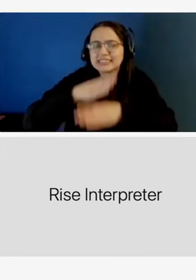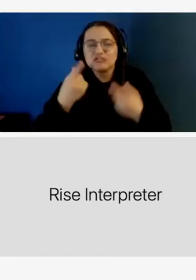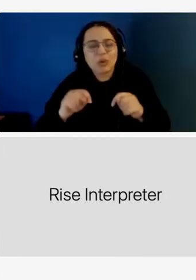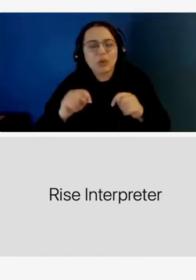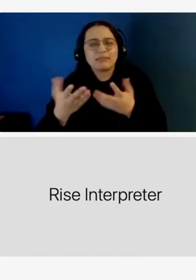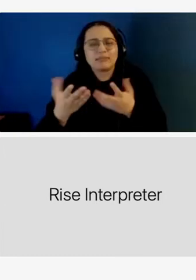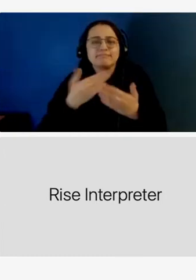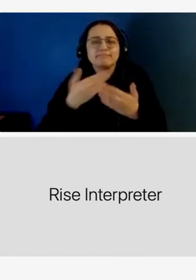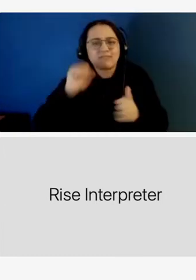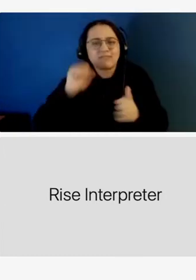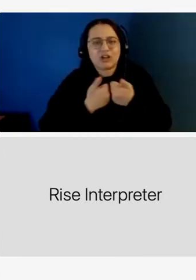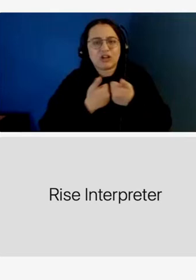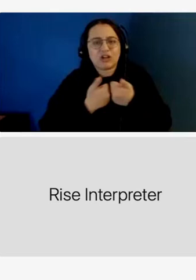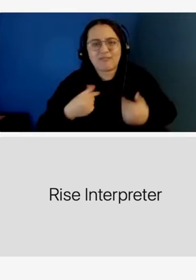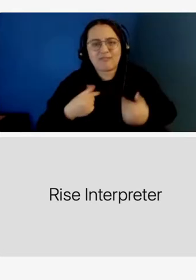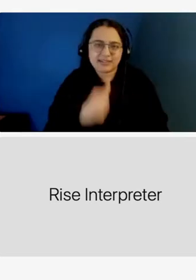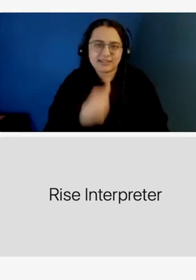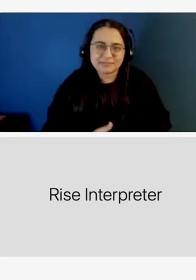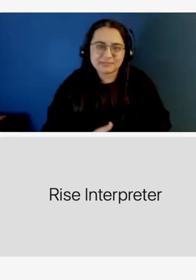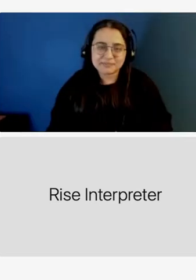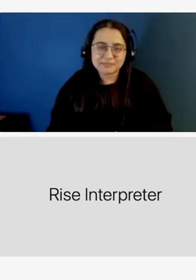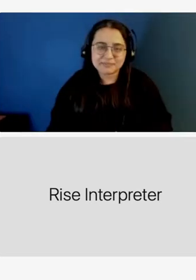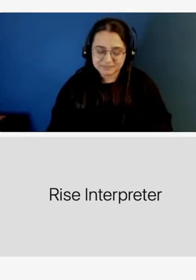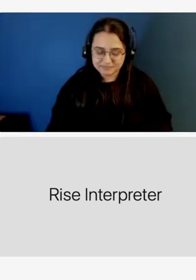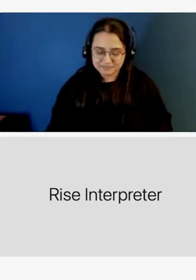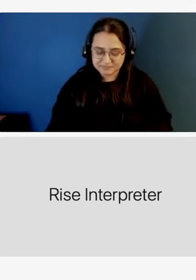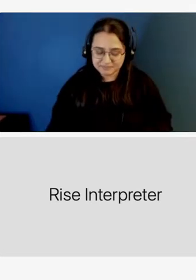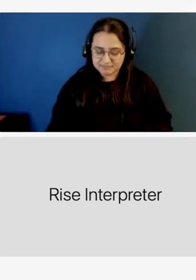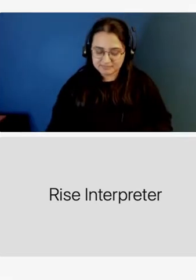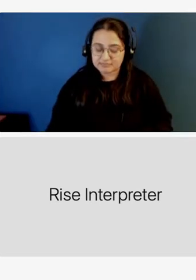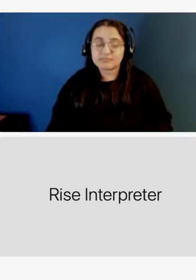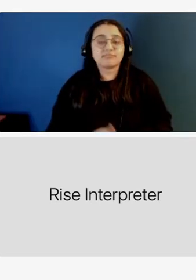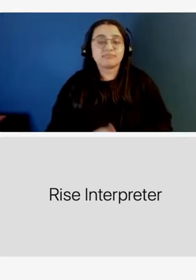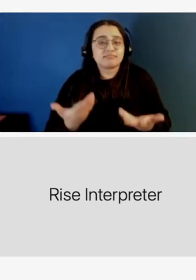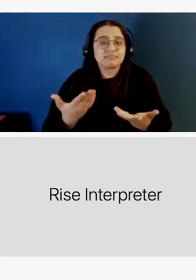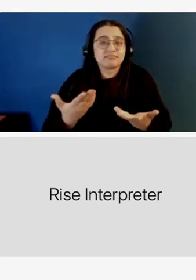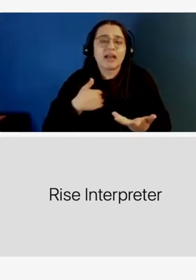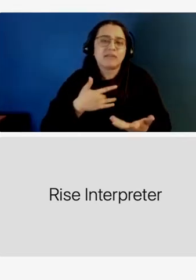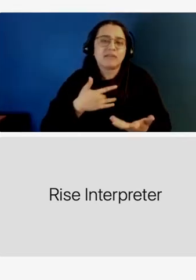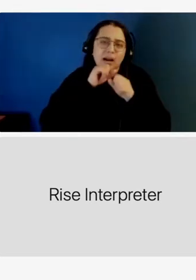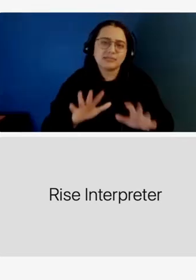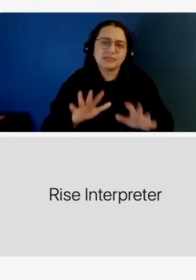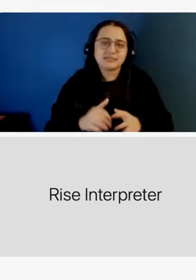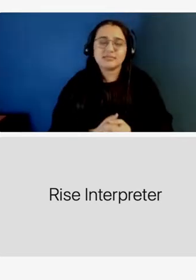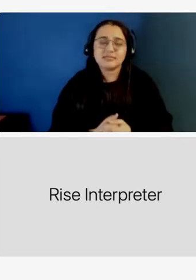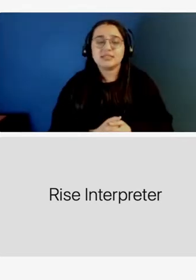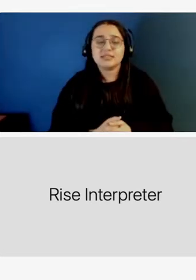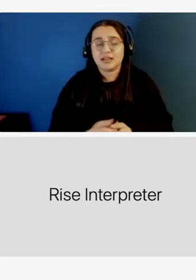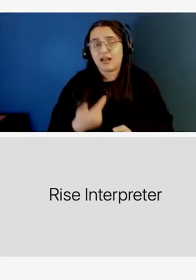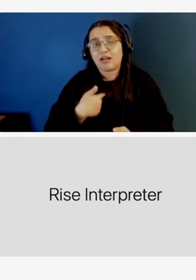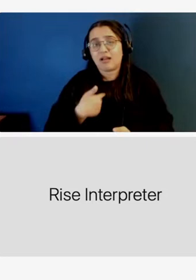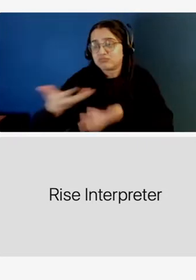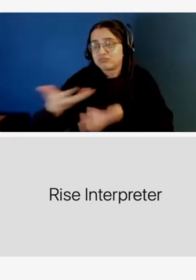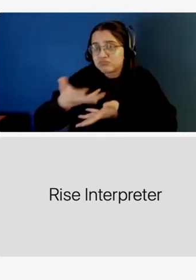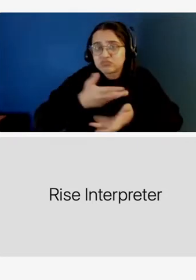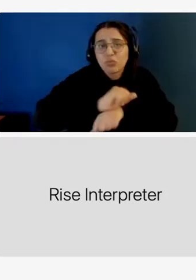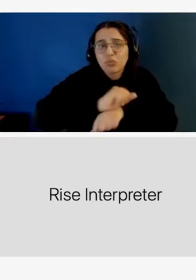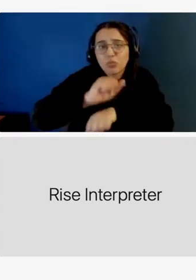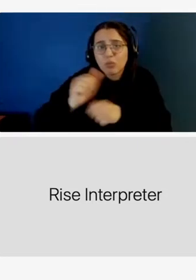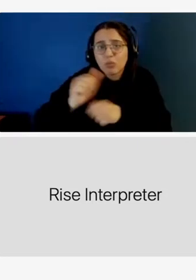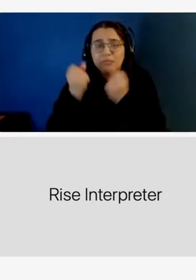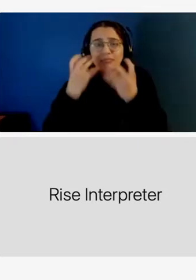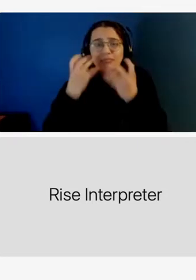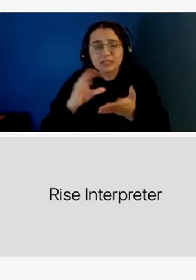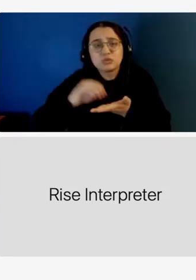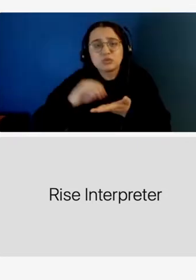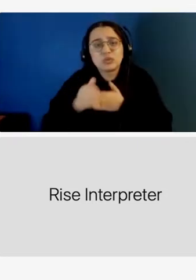But as you know, I've been very blessed along the way. I get to work with amazing student leaders who are constantly looking for ways to improve the experiences of people that we